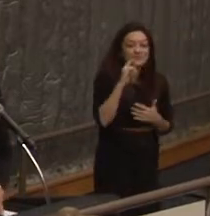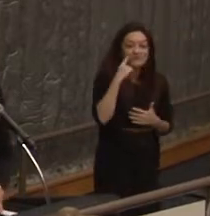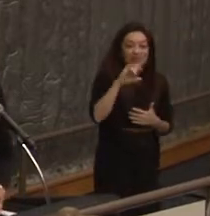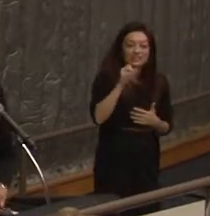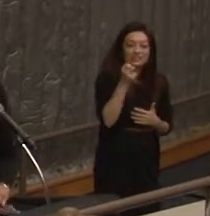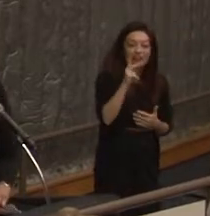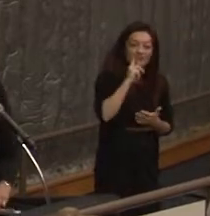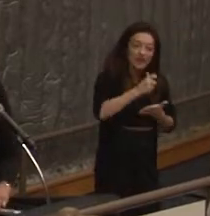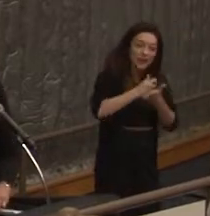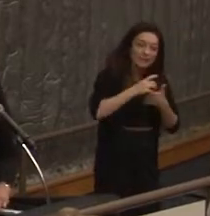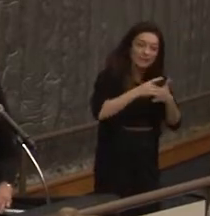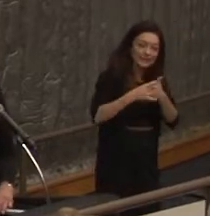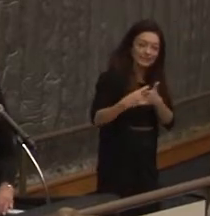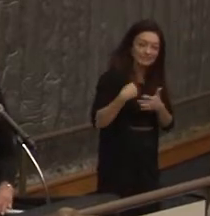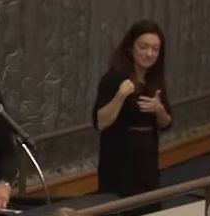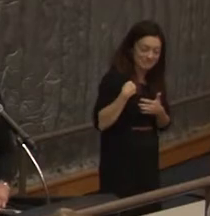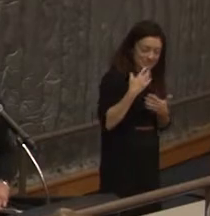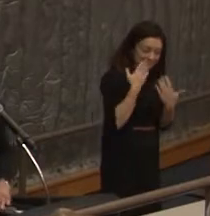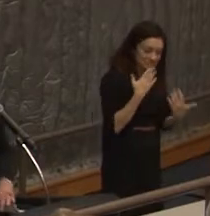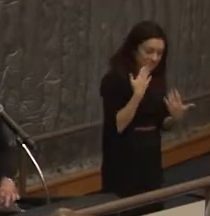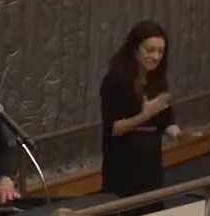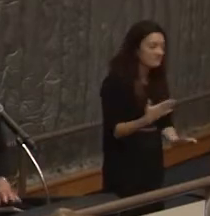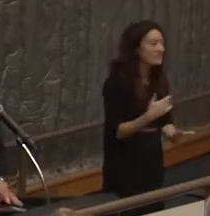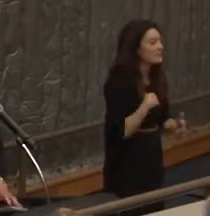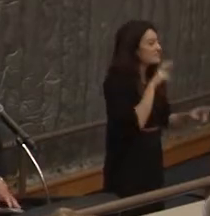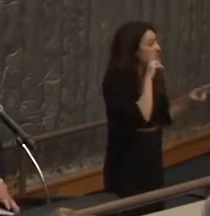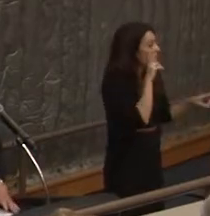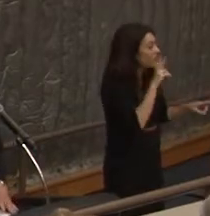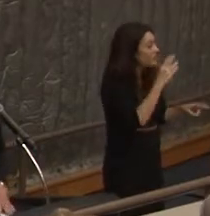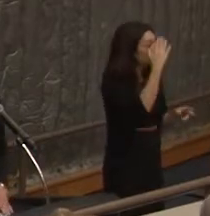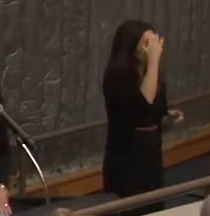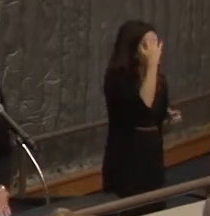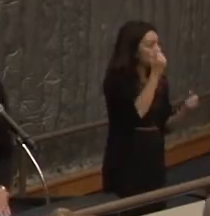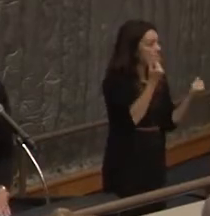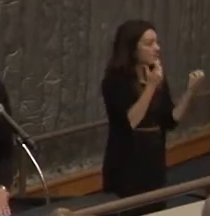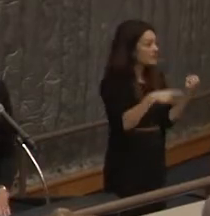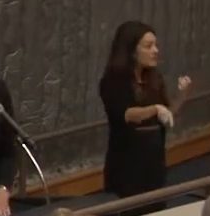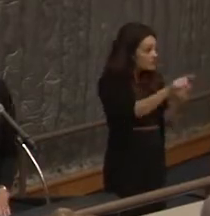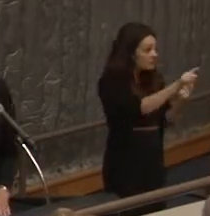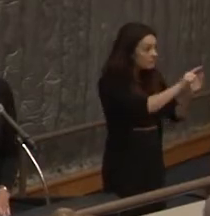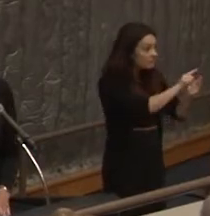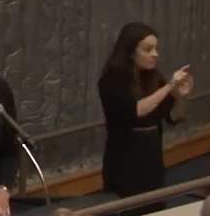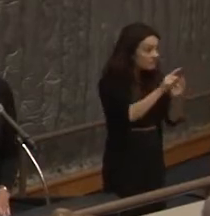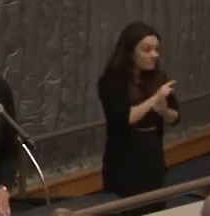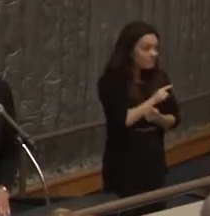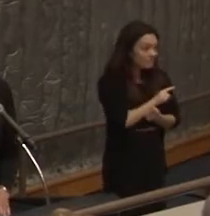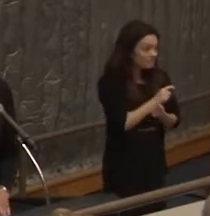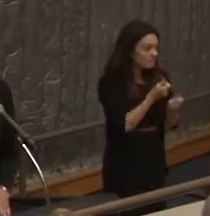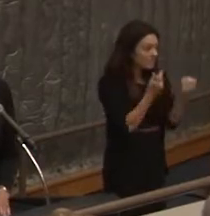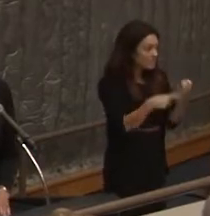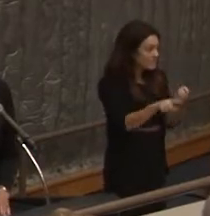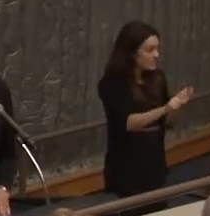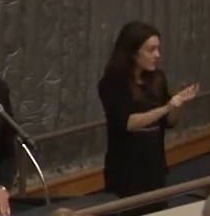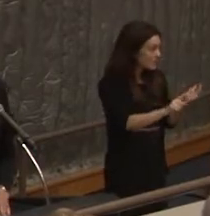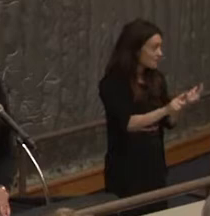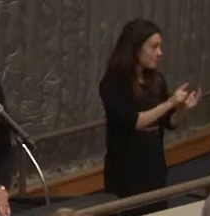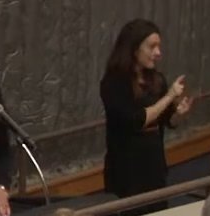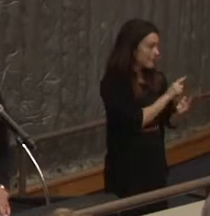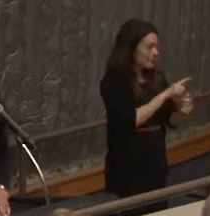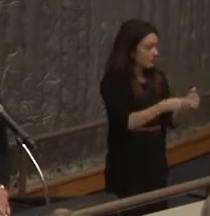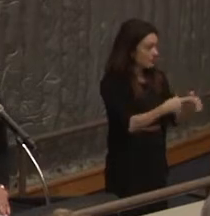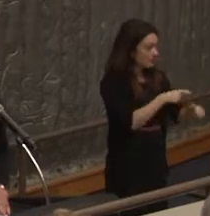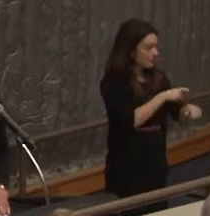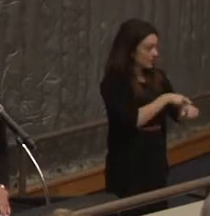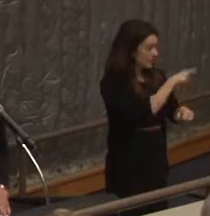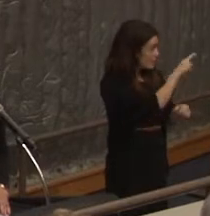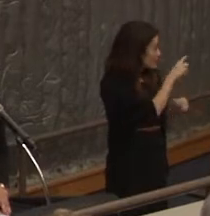leading the way. And I look forward to getting to know many of you or meeting you for the first time at the reception after